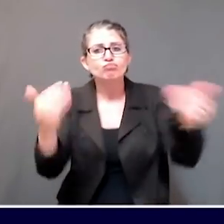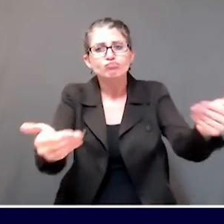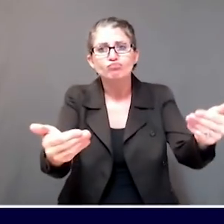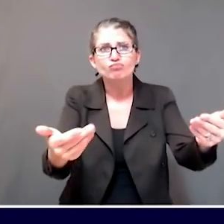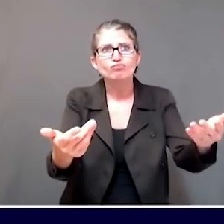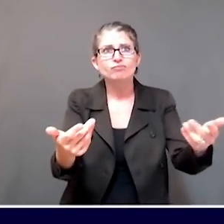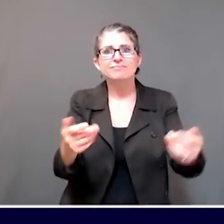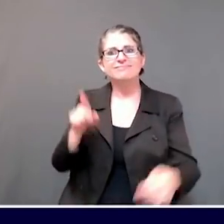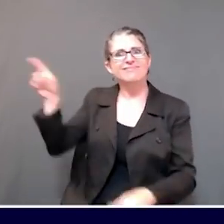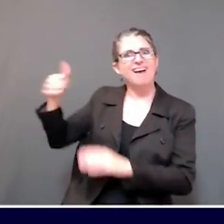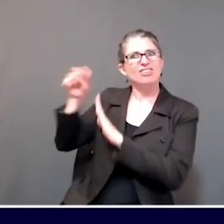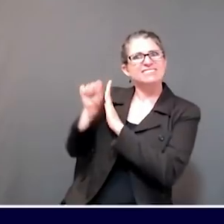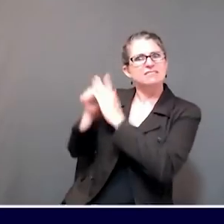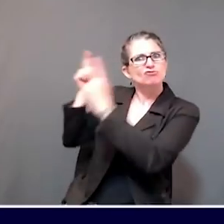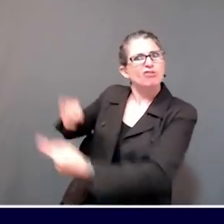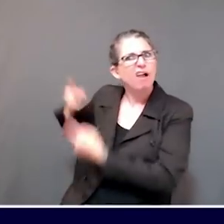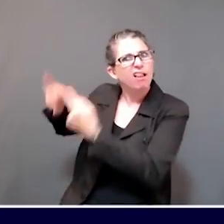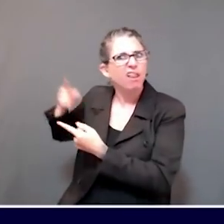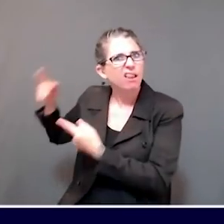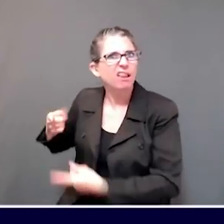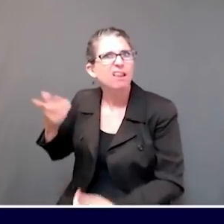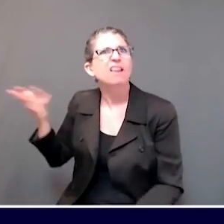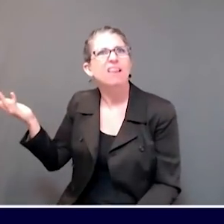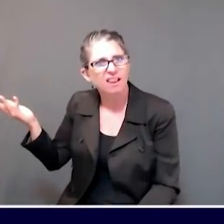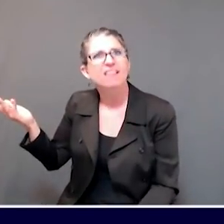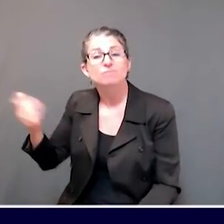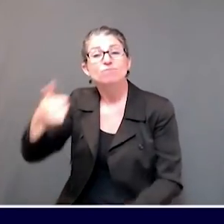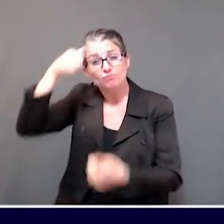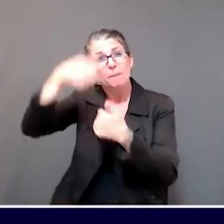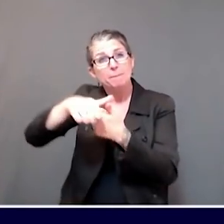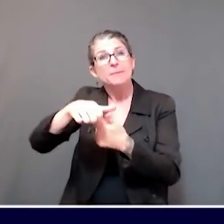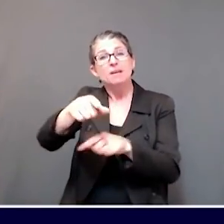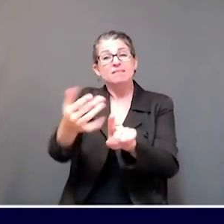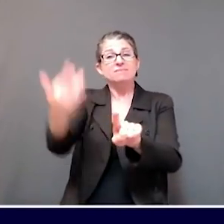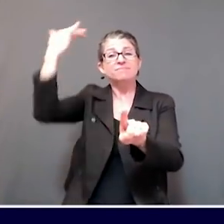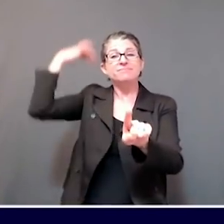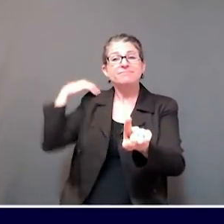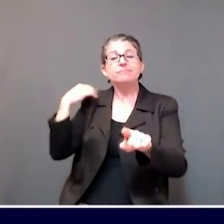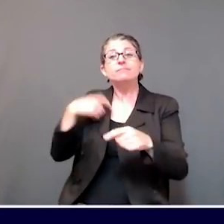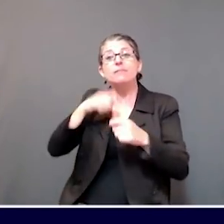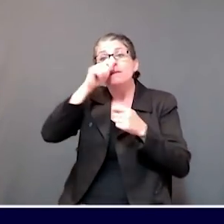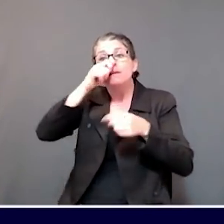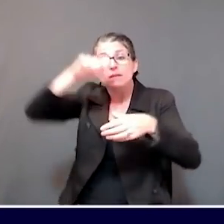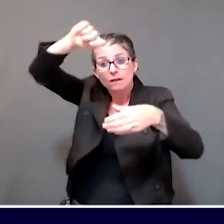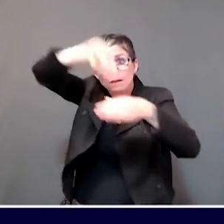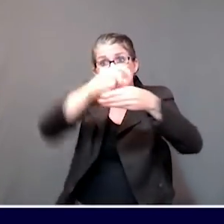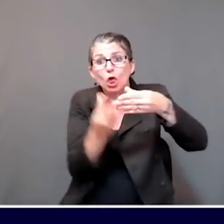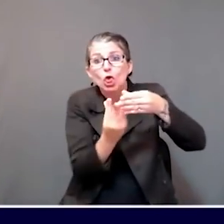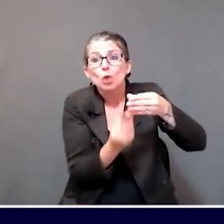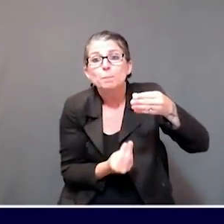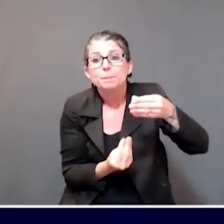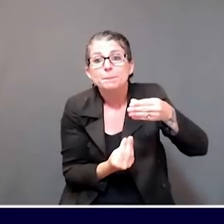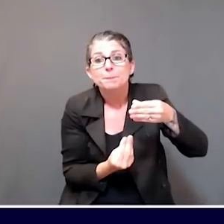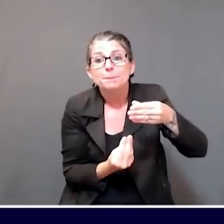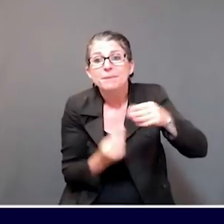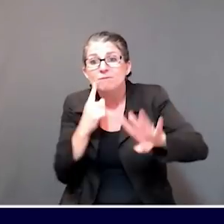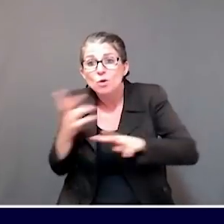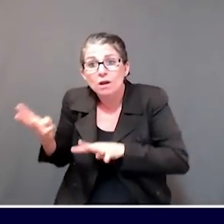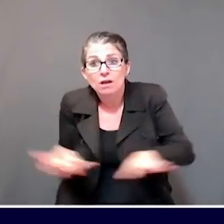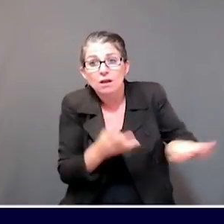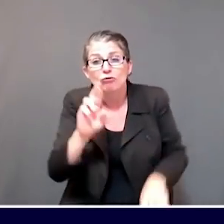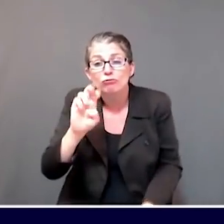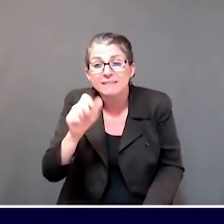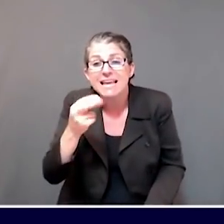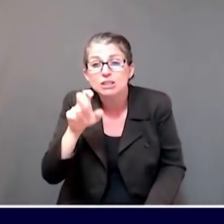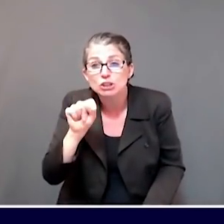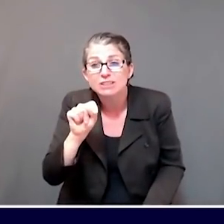occurred early in the pandemic. We thank these healthcare organizations, including IDEXX, for partnering with us to continue to protect the